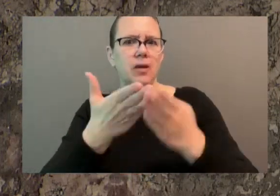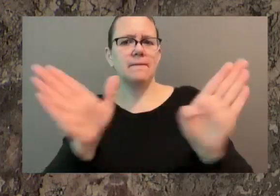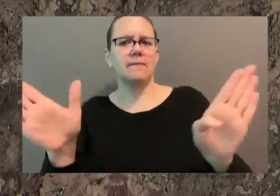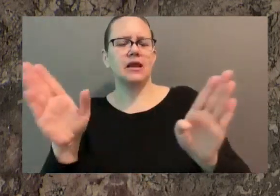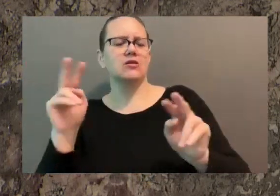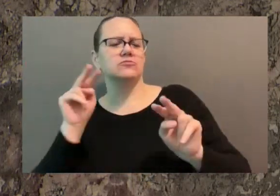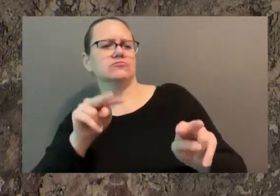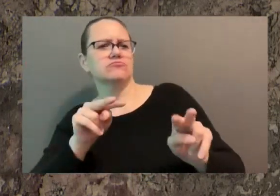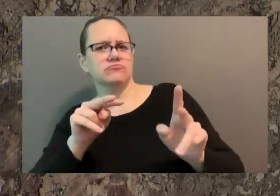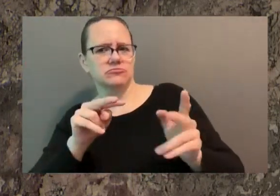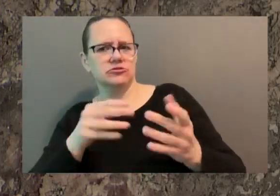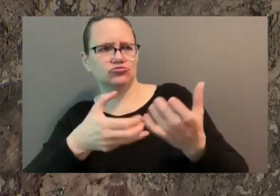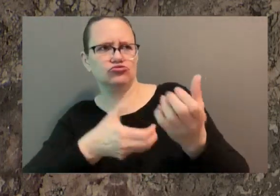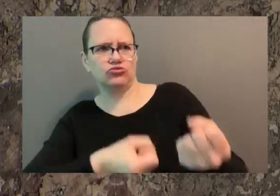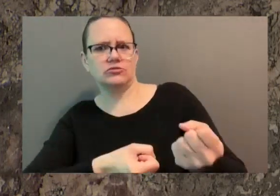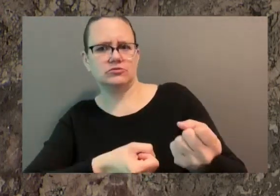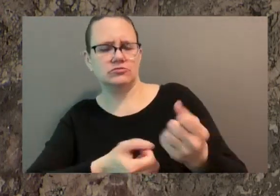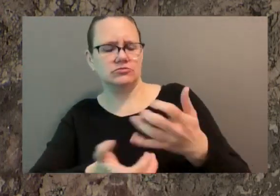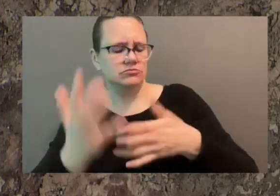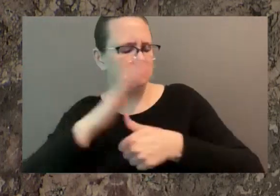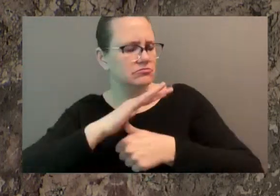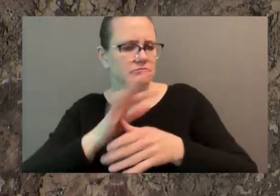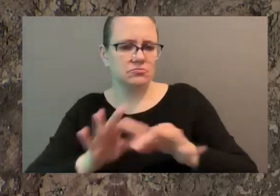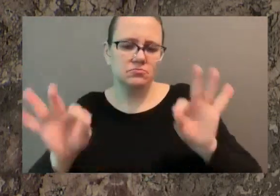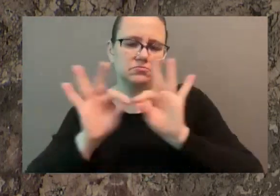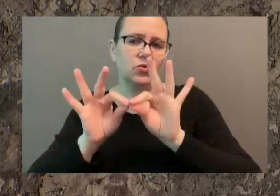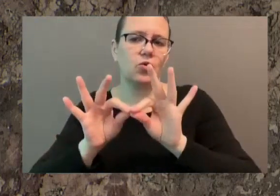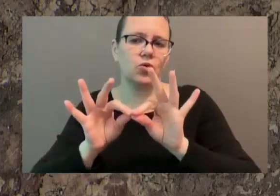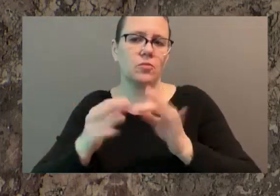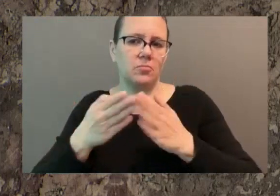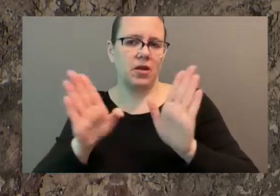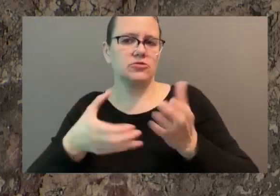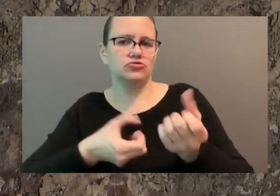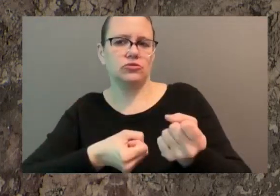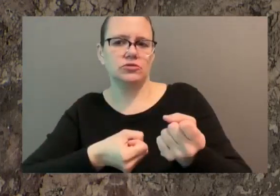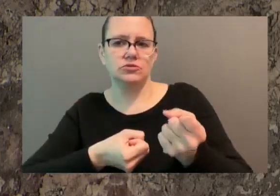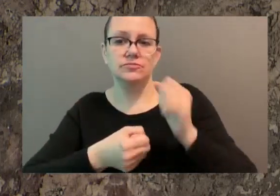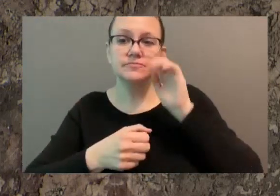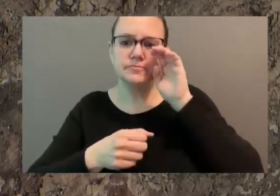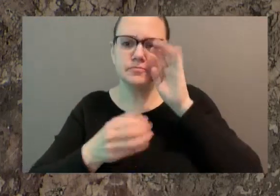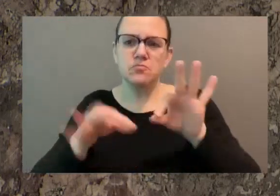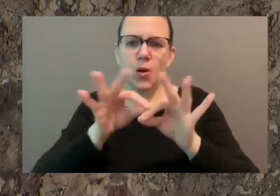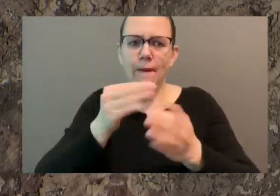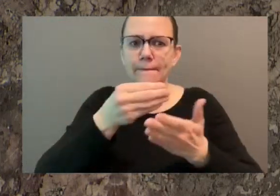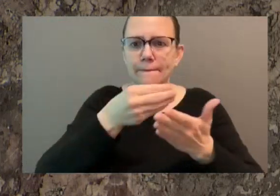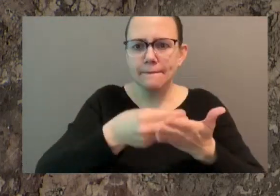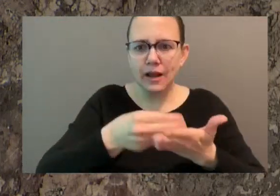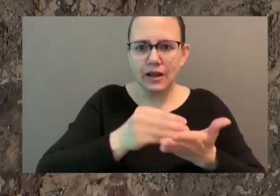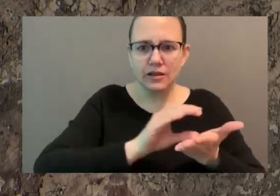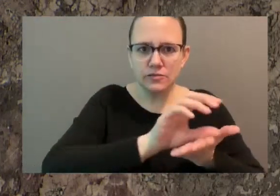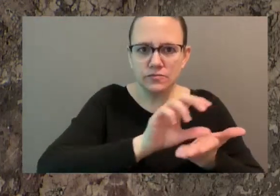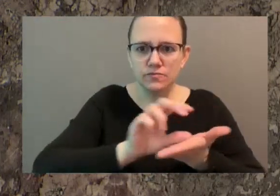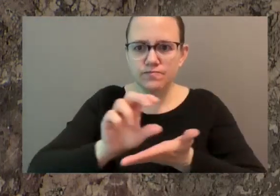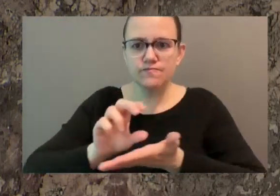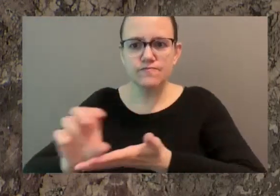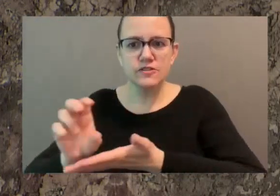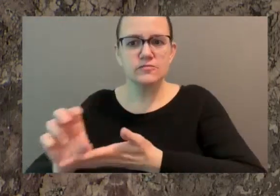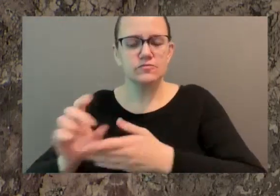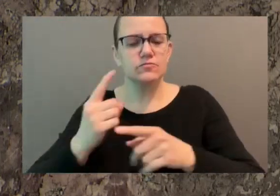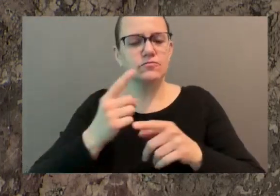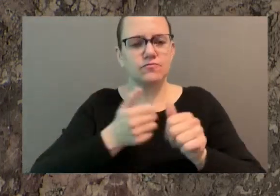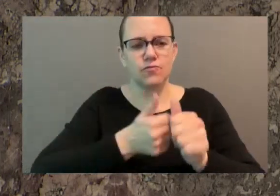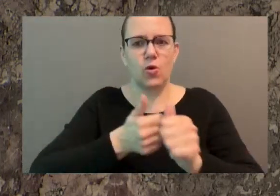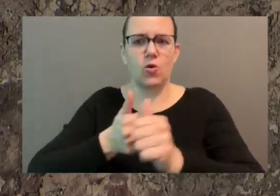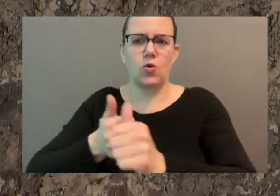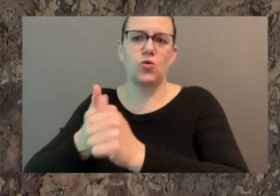Mr. Speaker, that's why, Mr. Speaker, this independent an independent and fair review by the Auditor